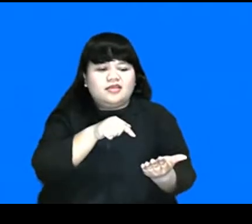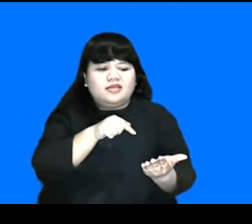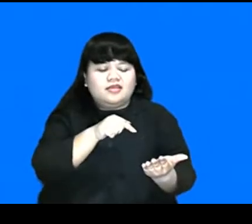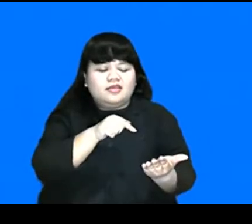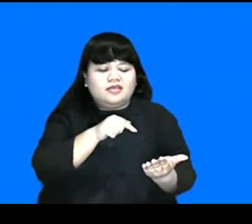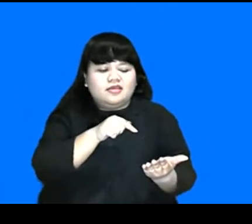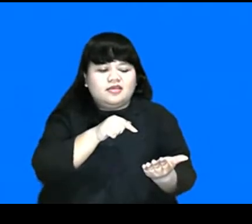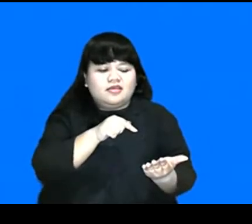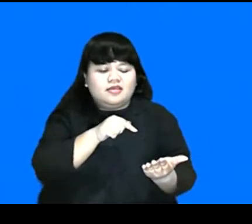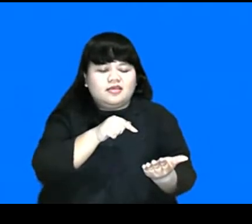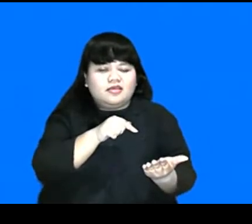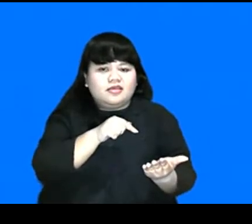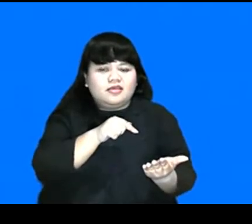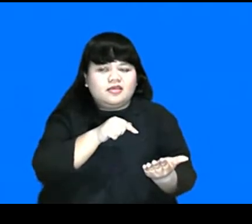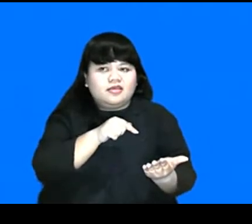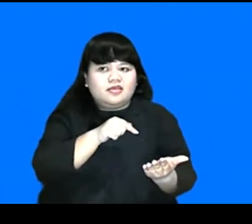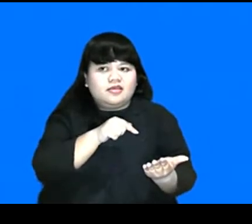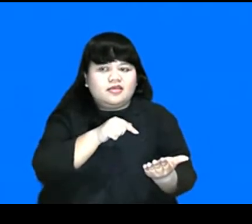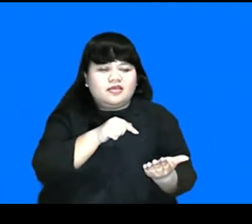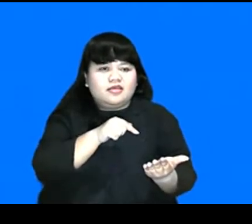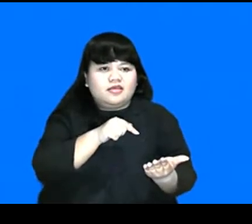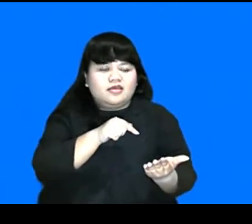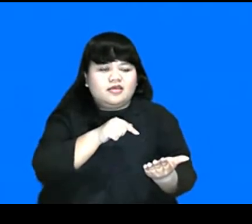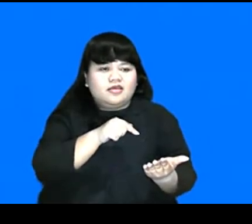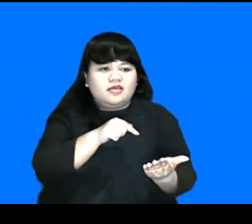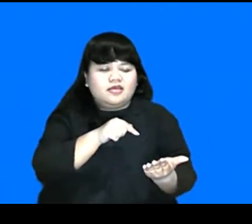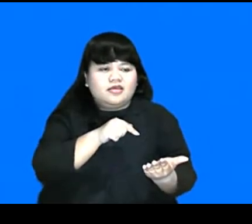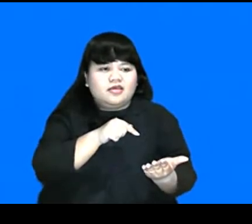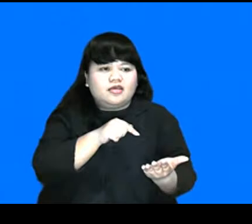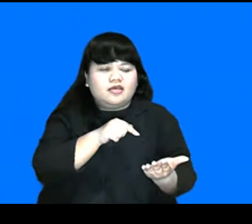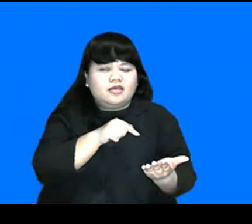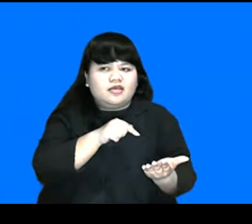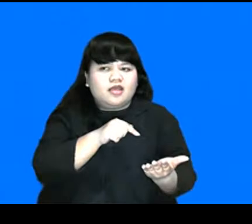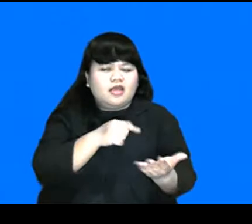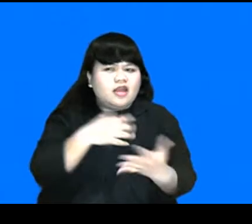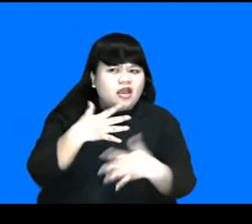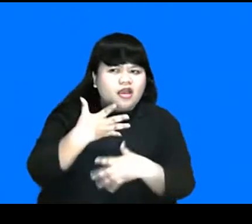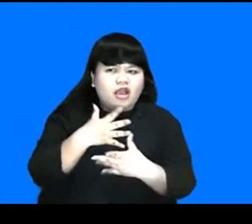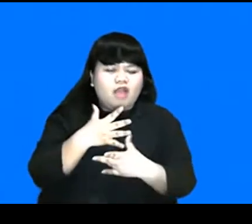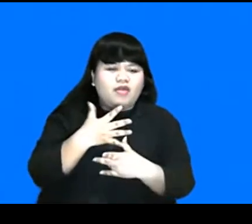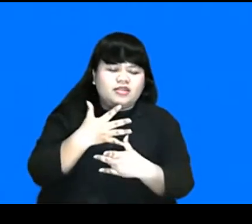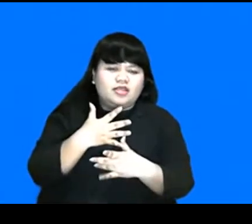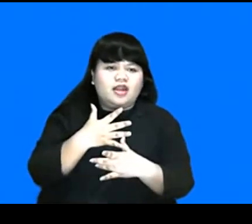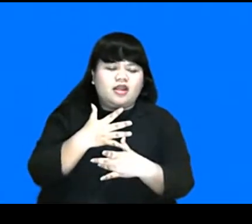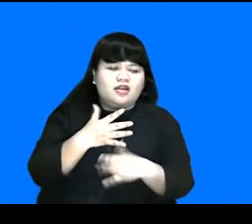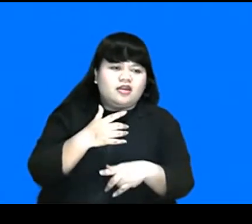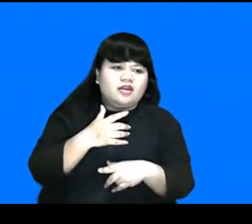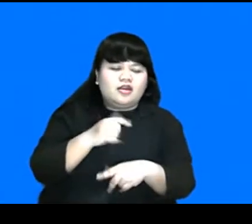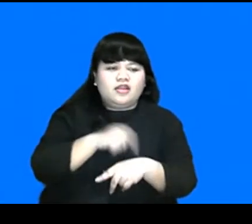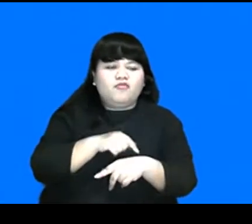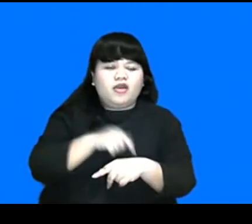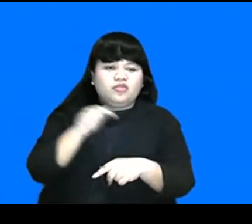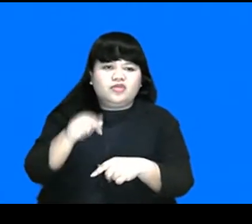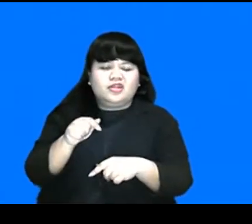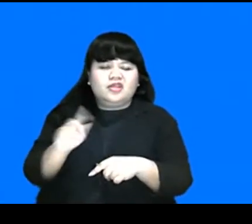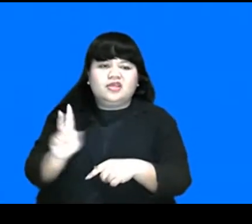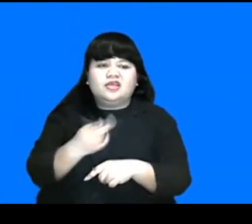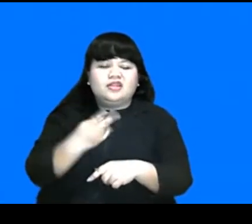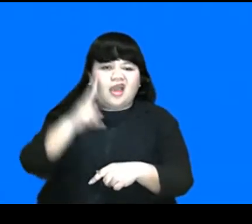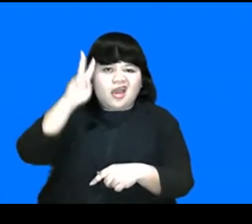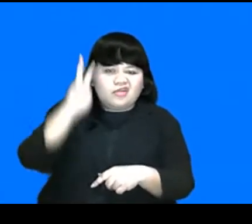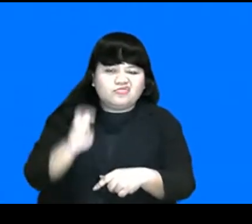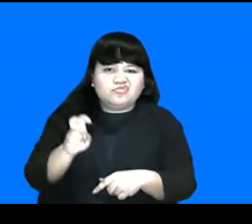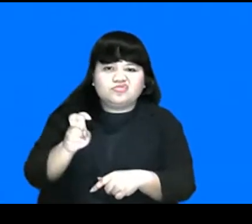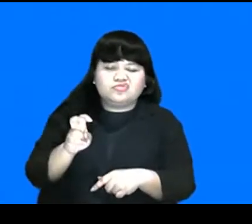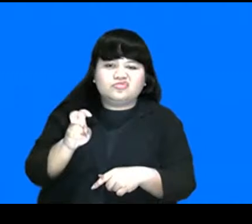recession. If you have to come out, you have to spend. How do you spend it? Give it in the hands of those who won't save